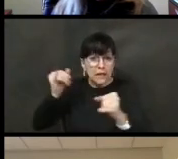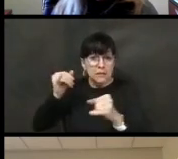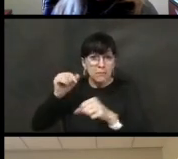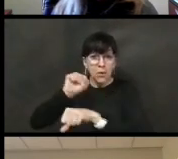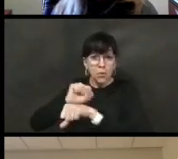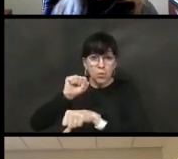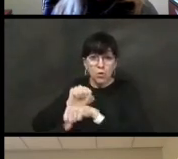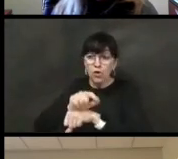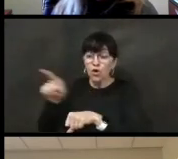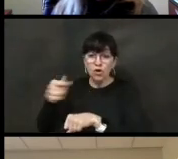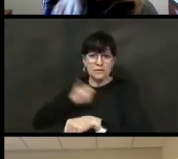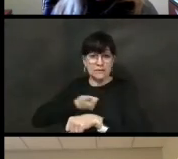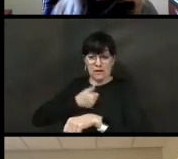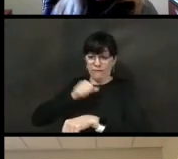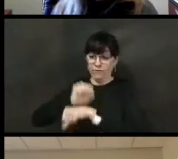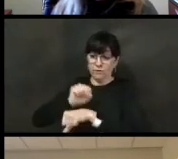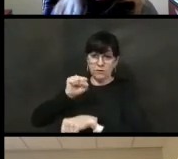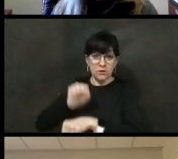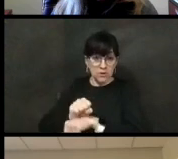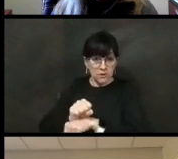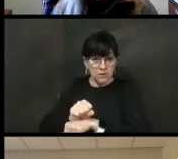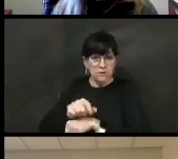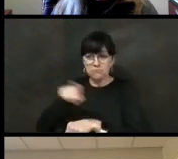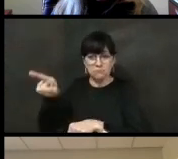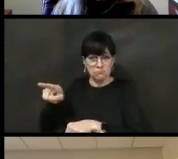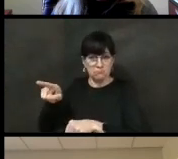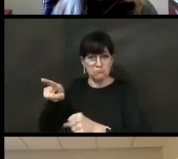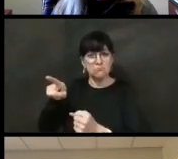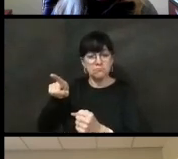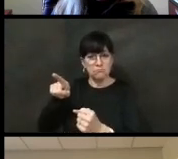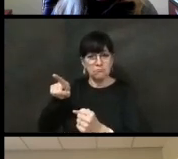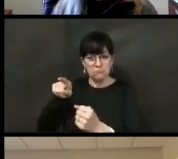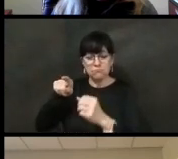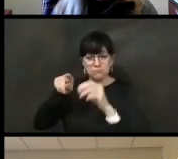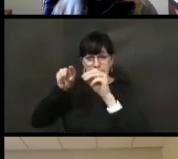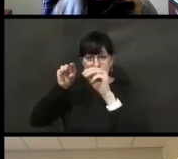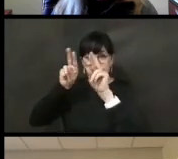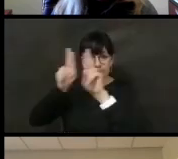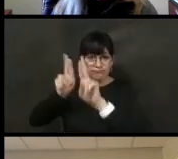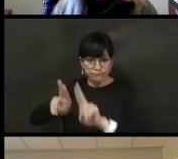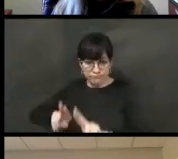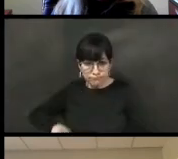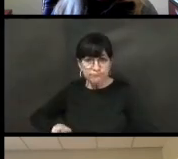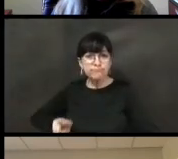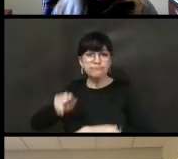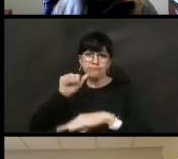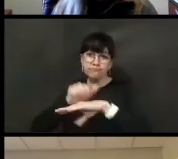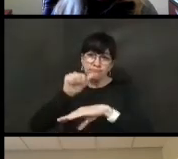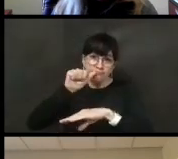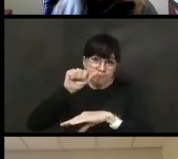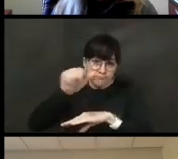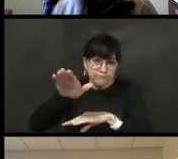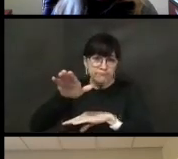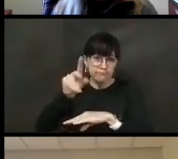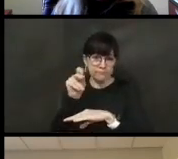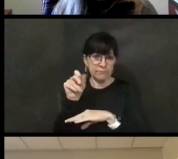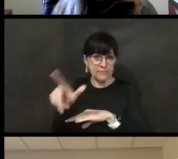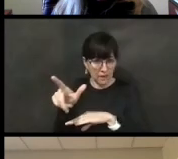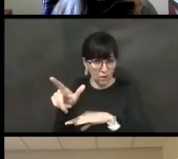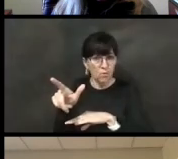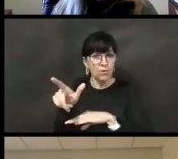had 1,000 employees of unemployment to try to process these claims individually. So because of that, it's taking a little bit more time